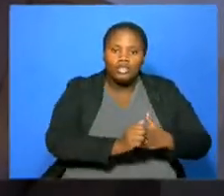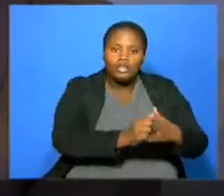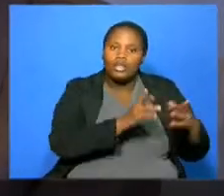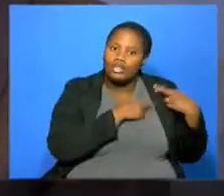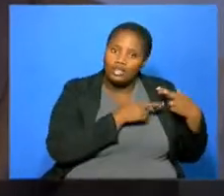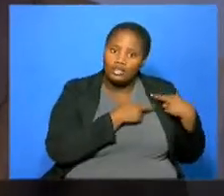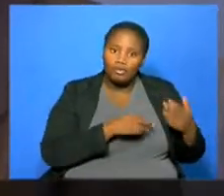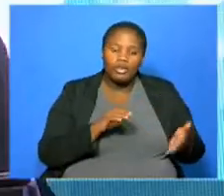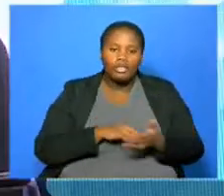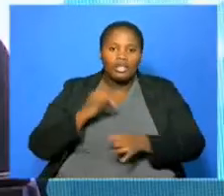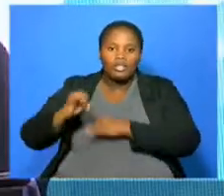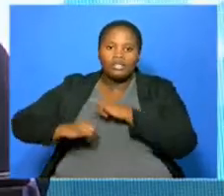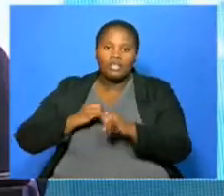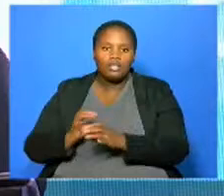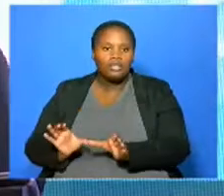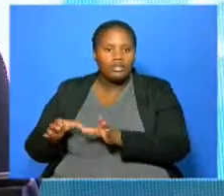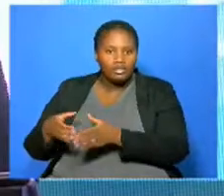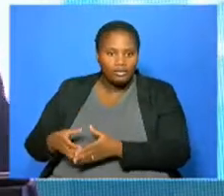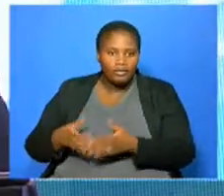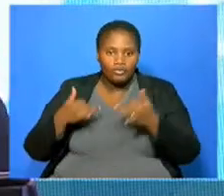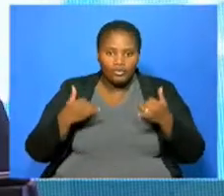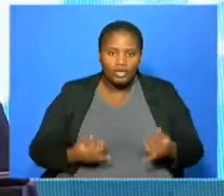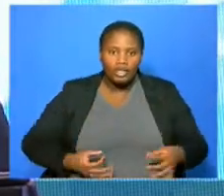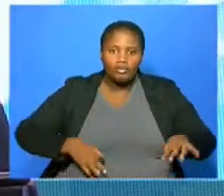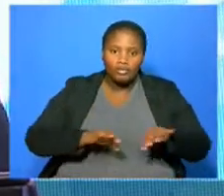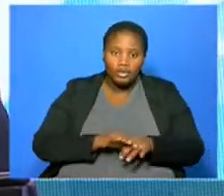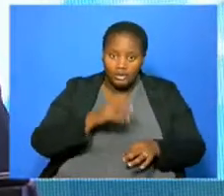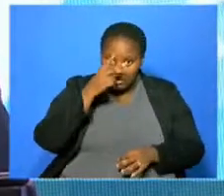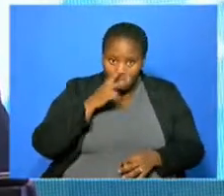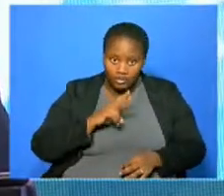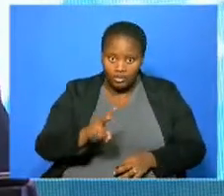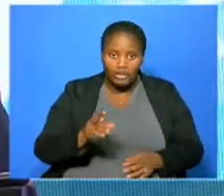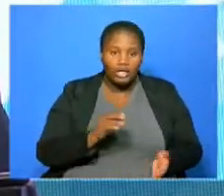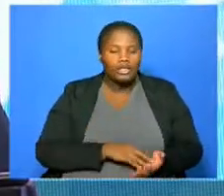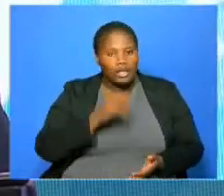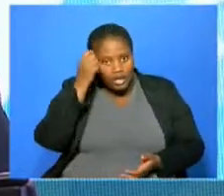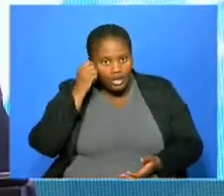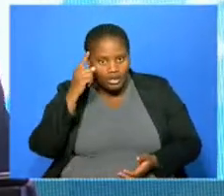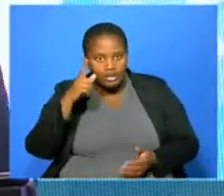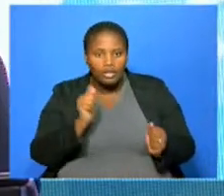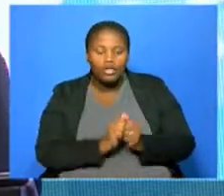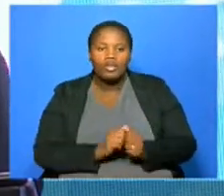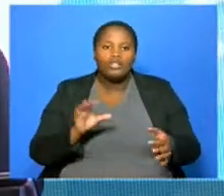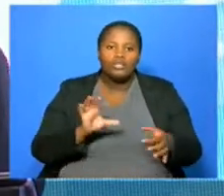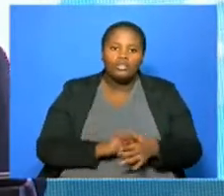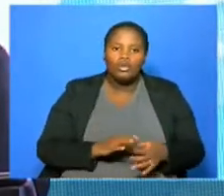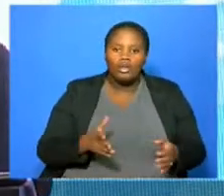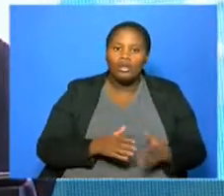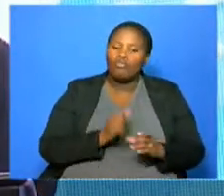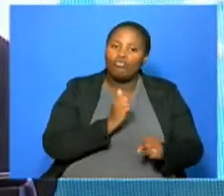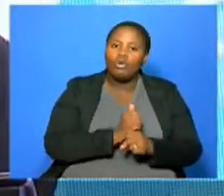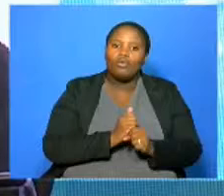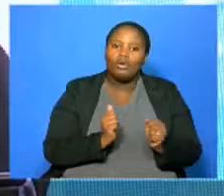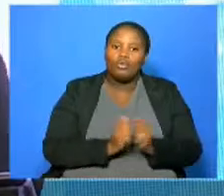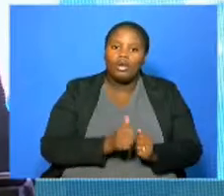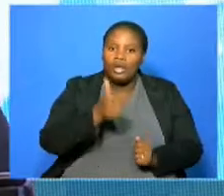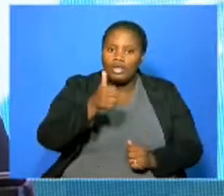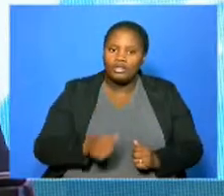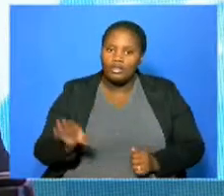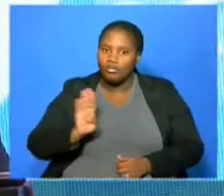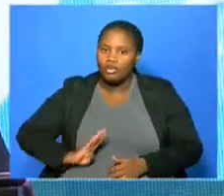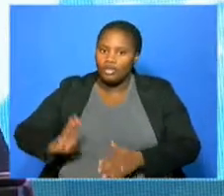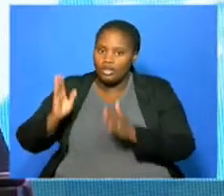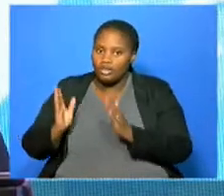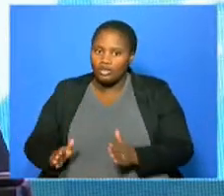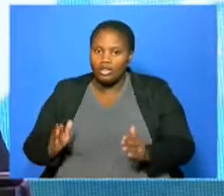international organizations. It is also worth noting that through our interaction with the international community, about 100 Botswana are